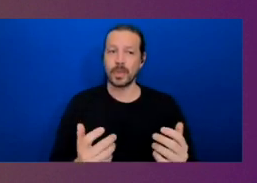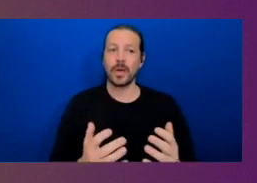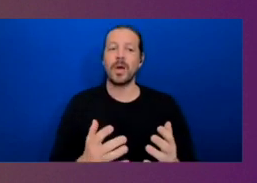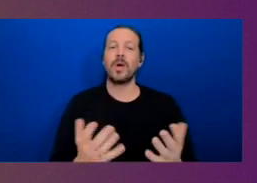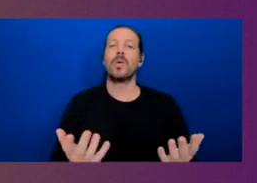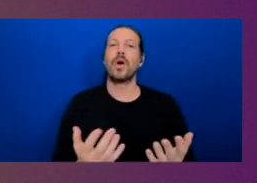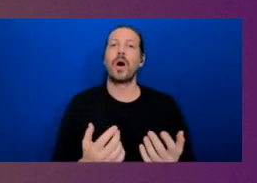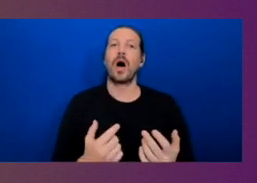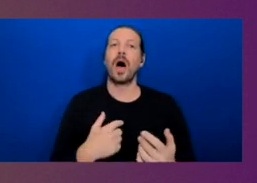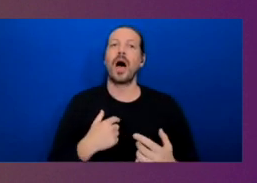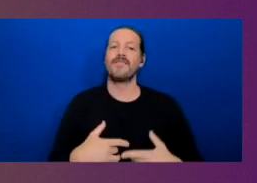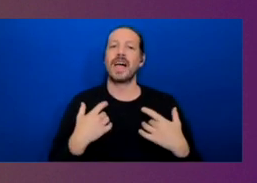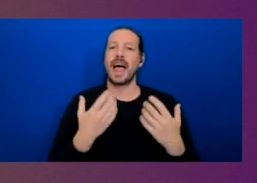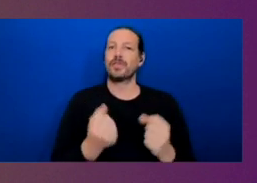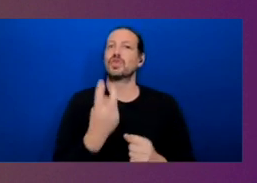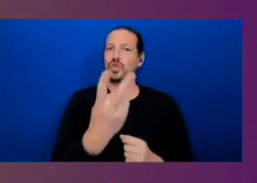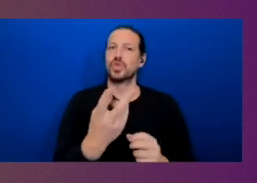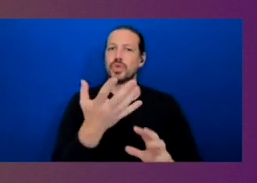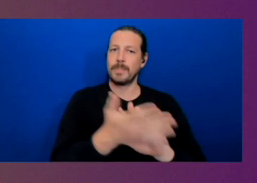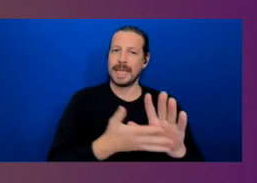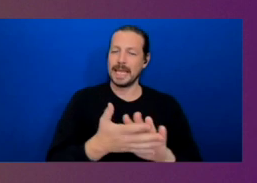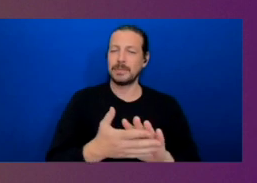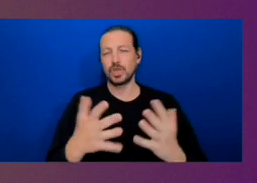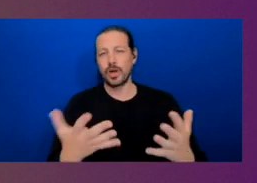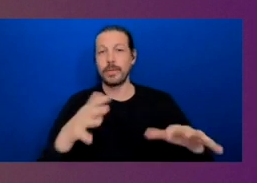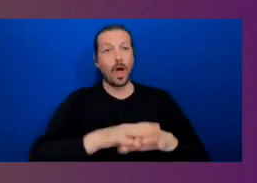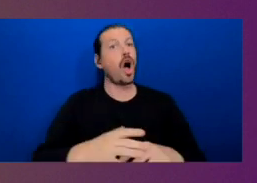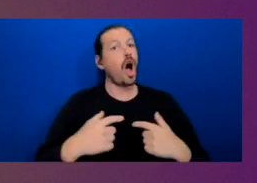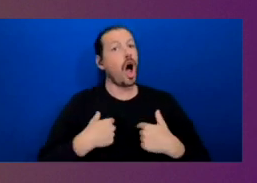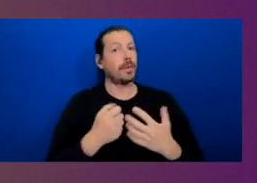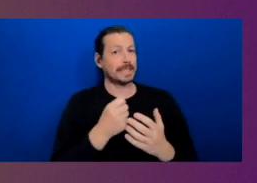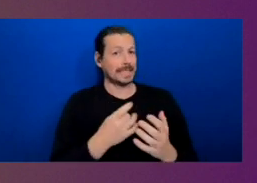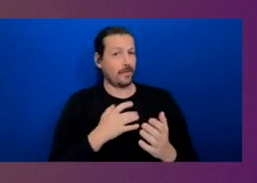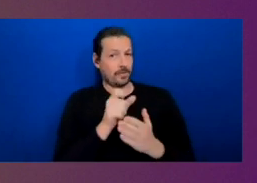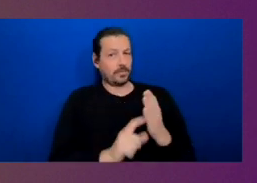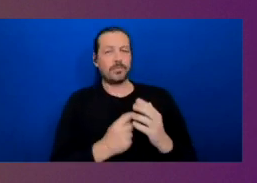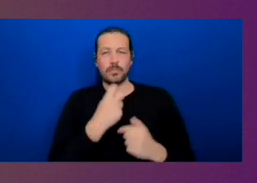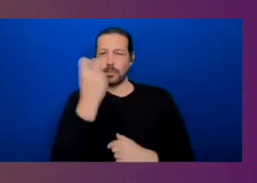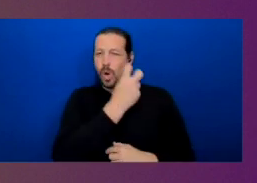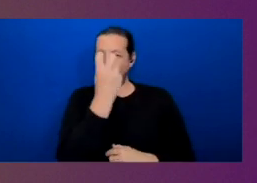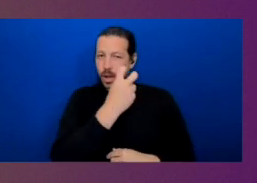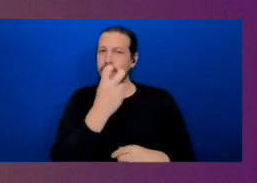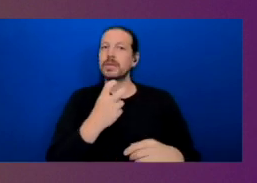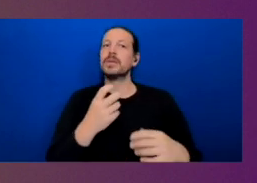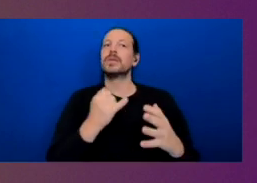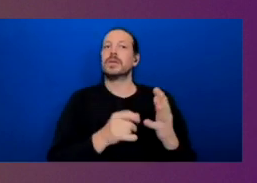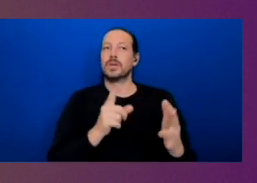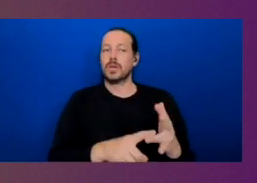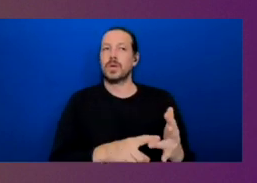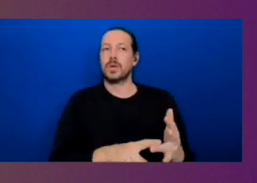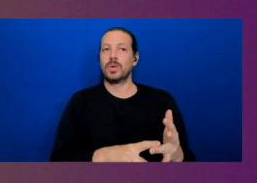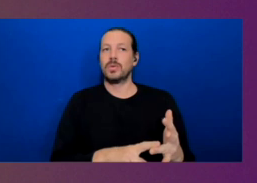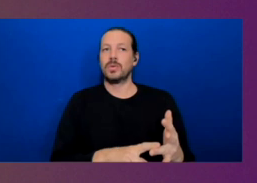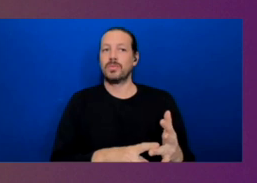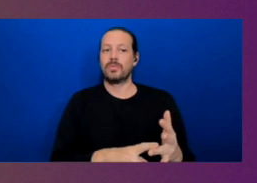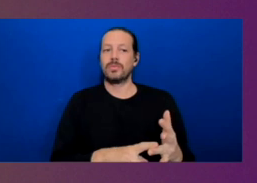distinct definitions, but of course they merge. I have a disability, I'm blind. So part of my answer about what it means is it's when